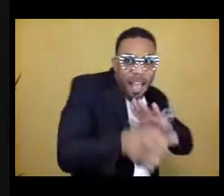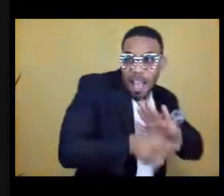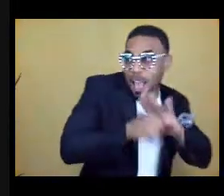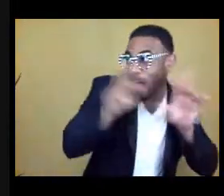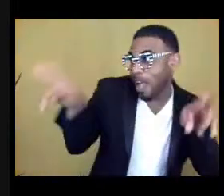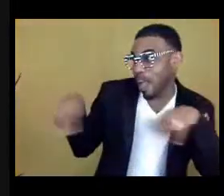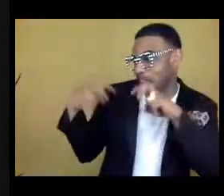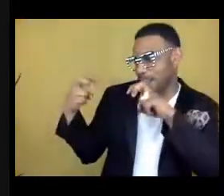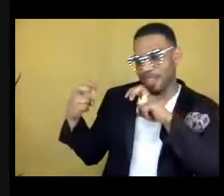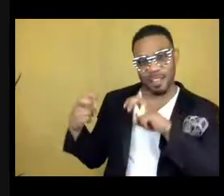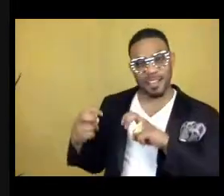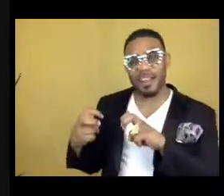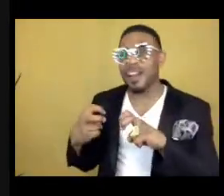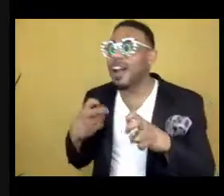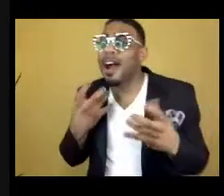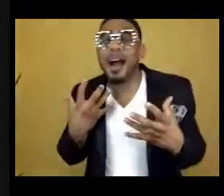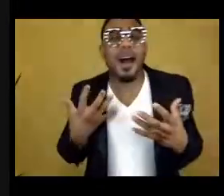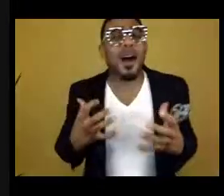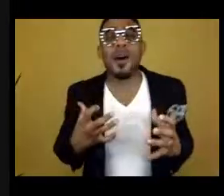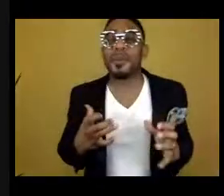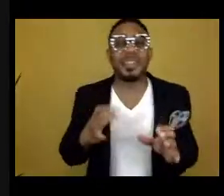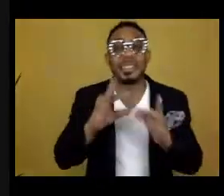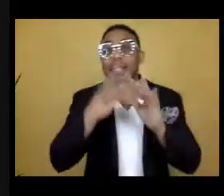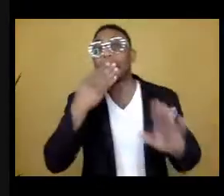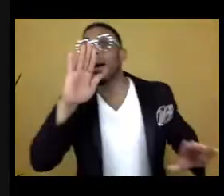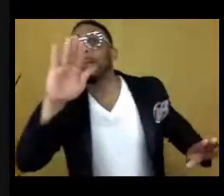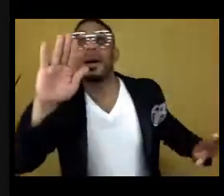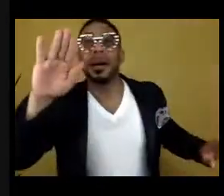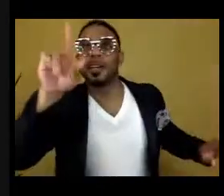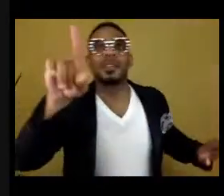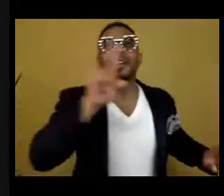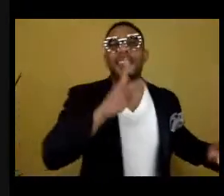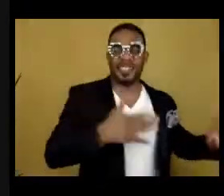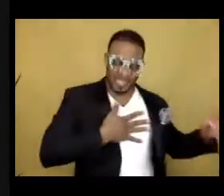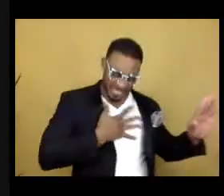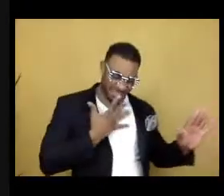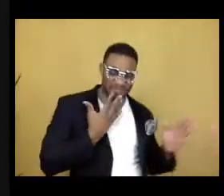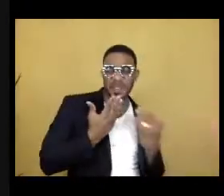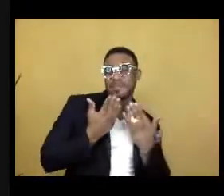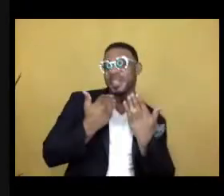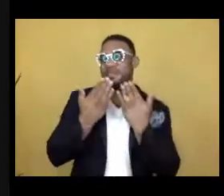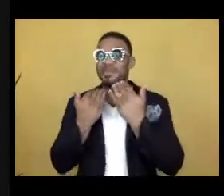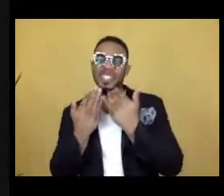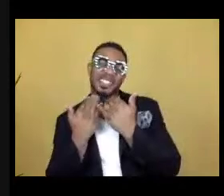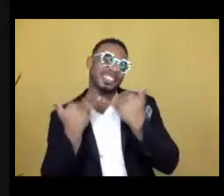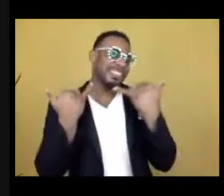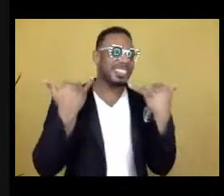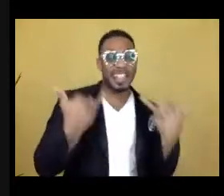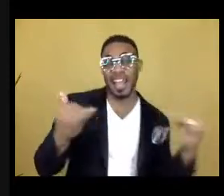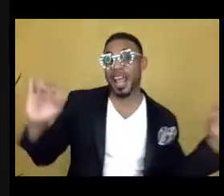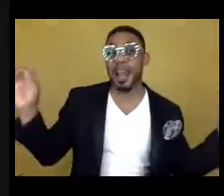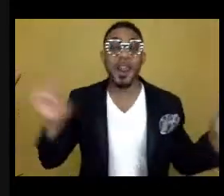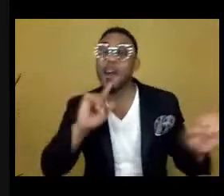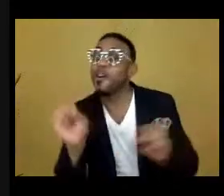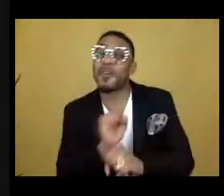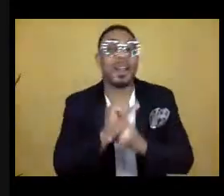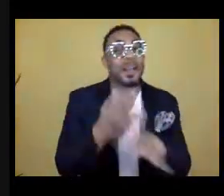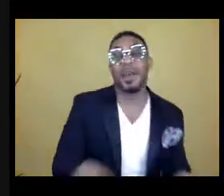hide. I just don't want to say goodbye, cause you are my baby, baby. Nothing